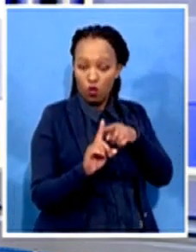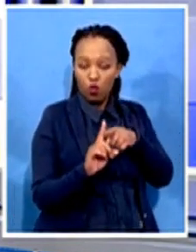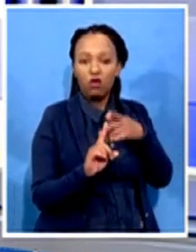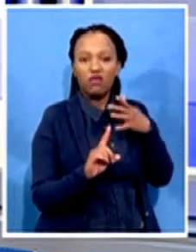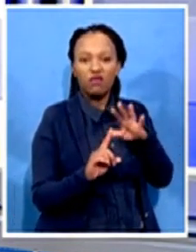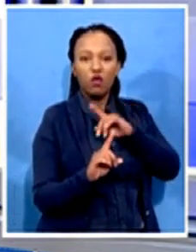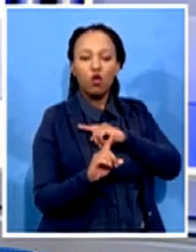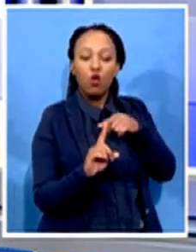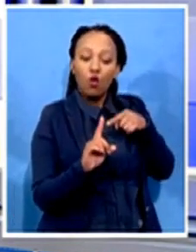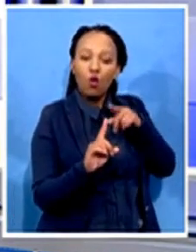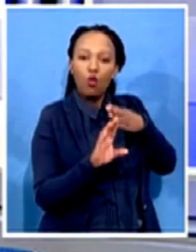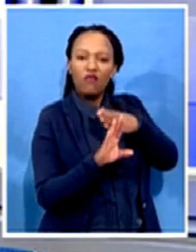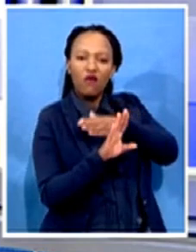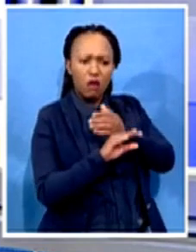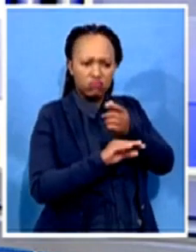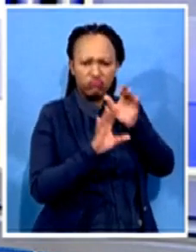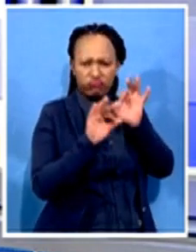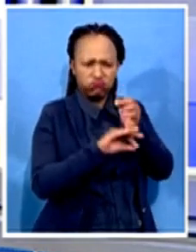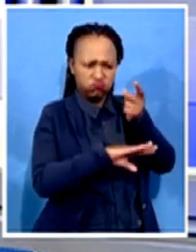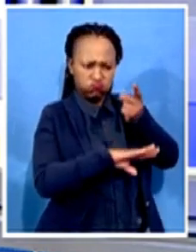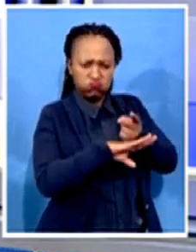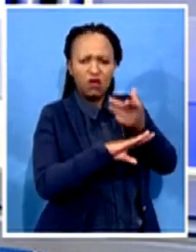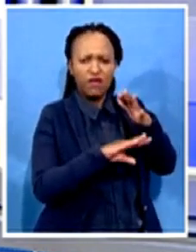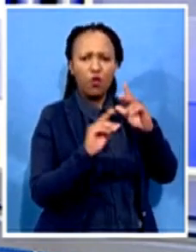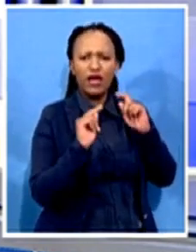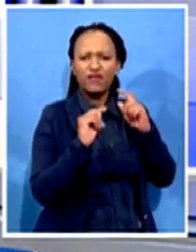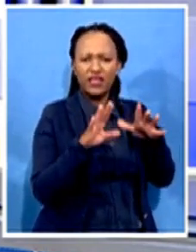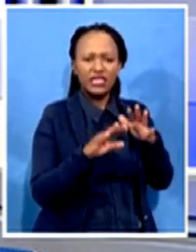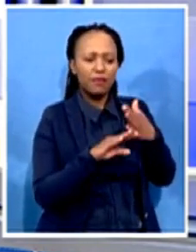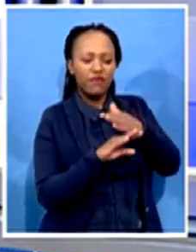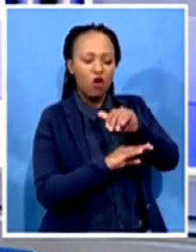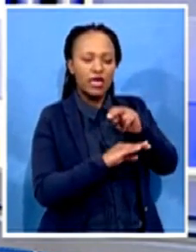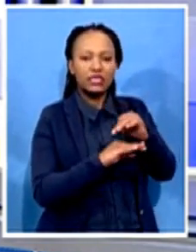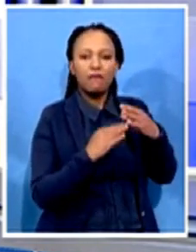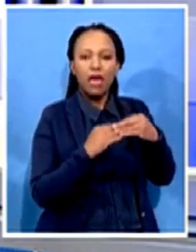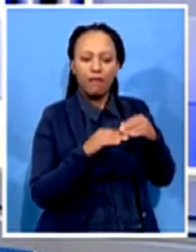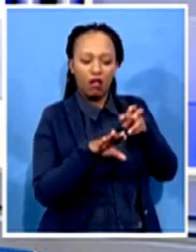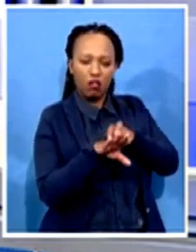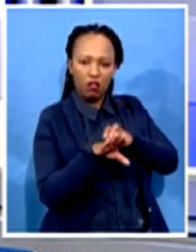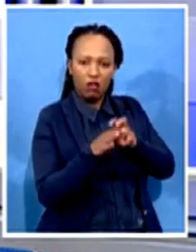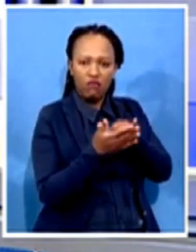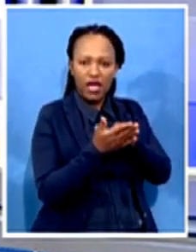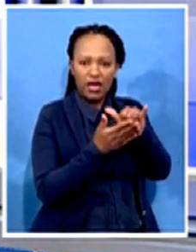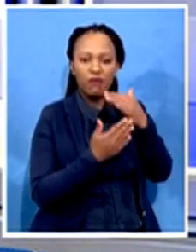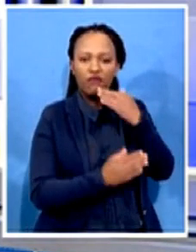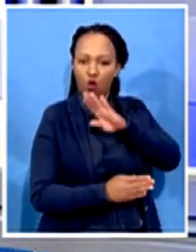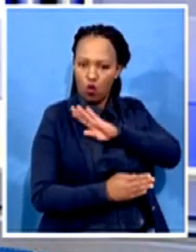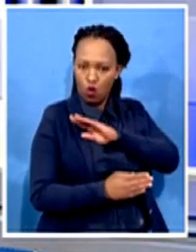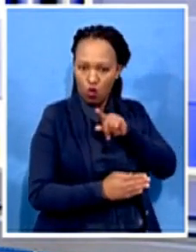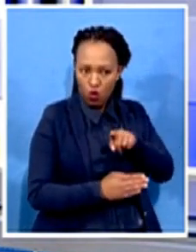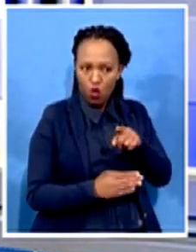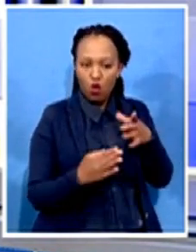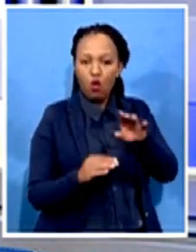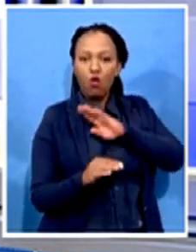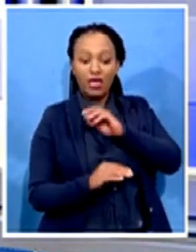for transporting an ANC delegation to Zimbabwe on an aircraft of the South African Air Force. The President has also ordered